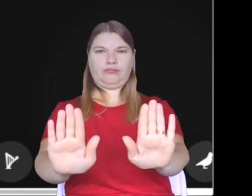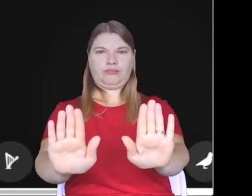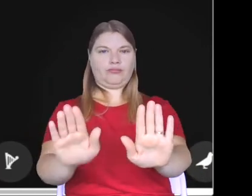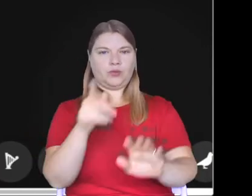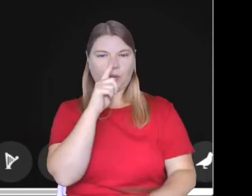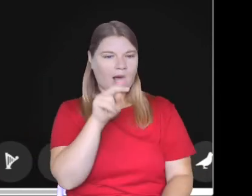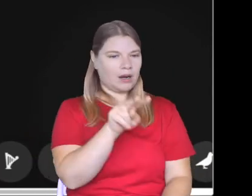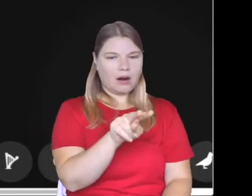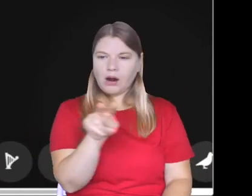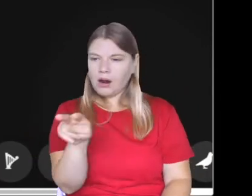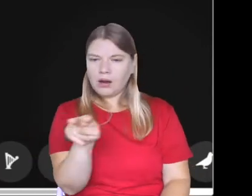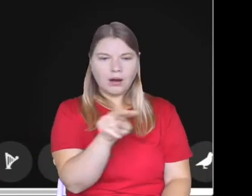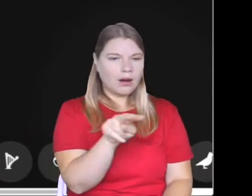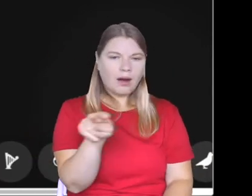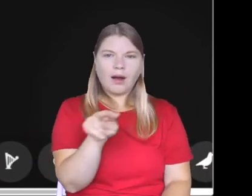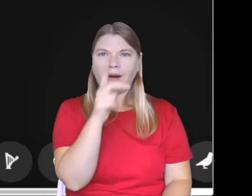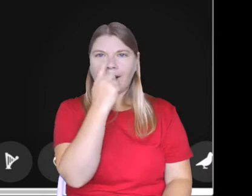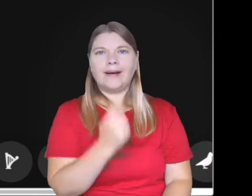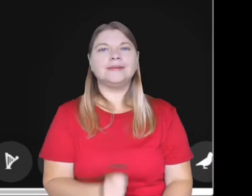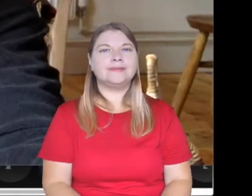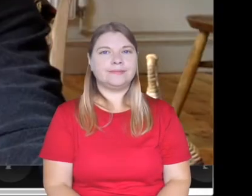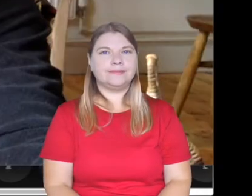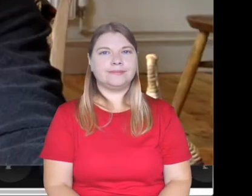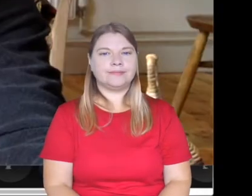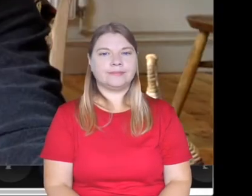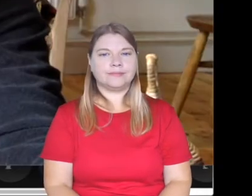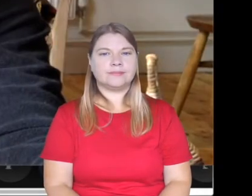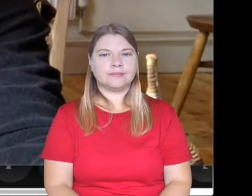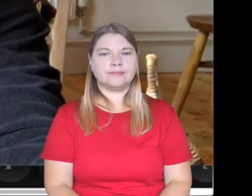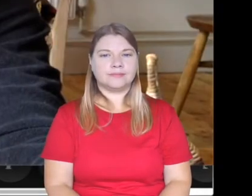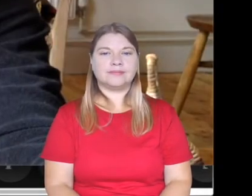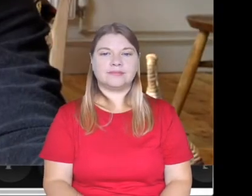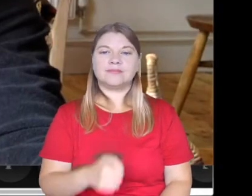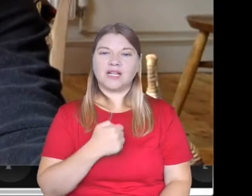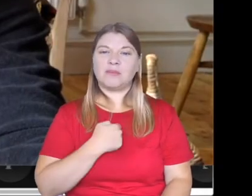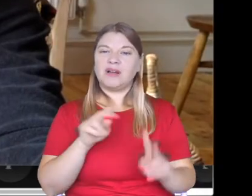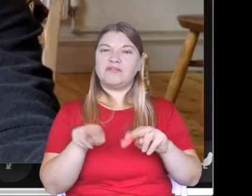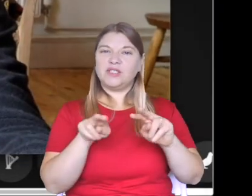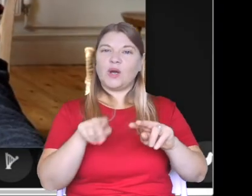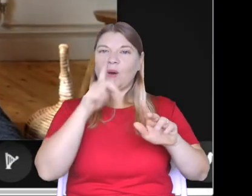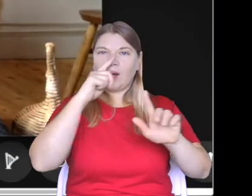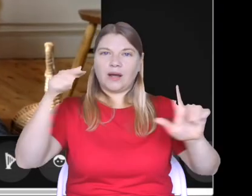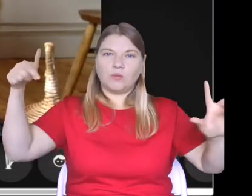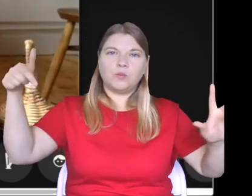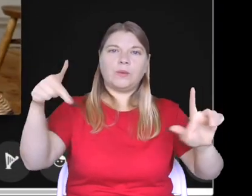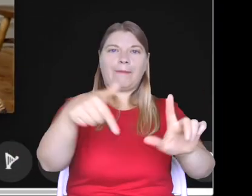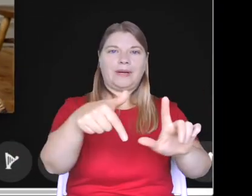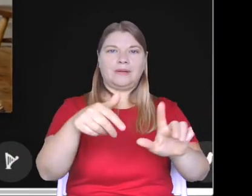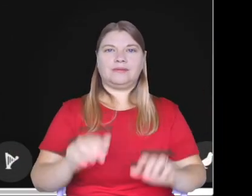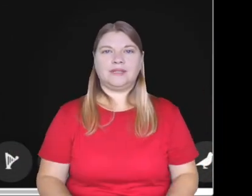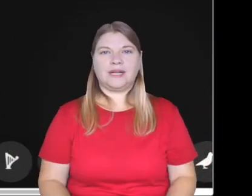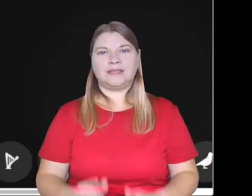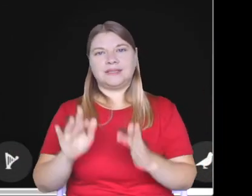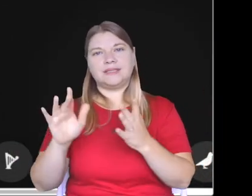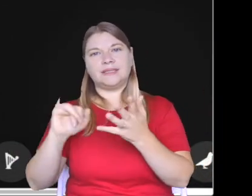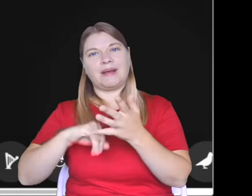video. You can resize this video in the same way and put it to the left.